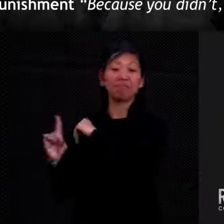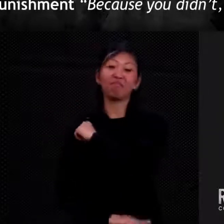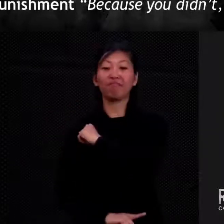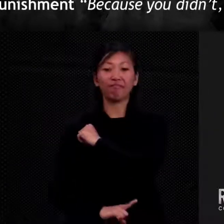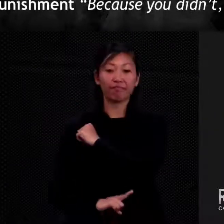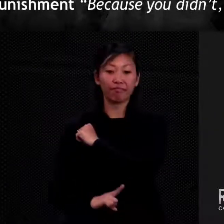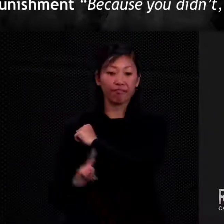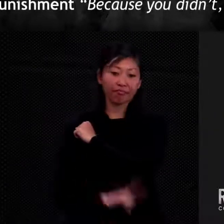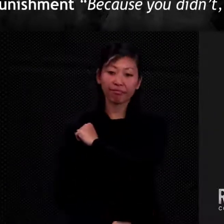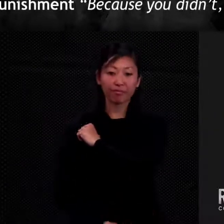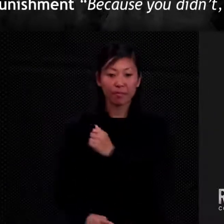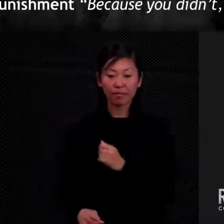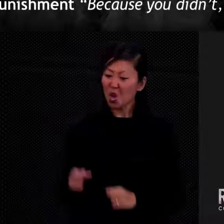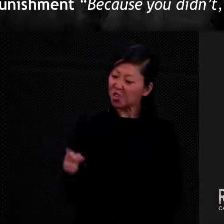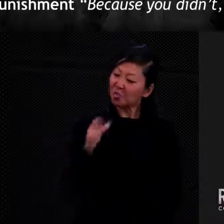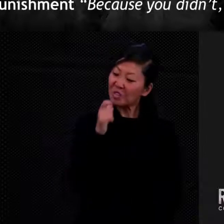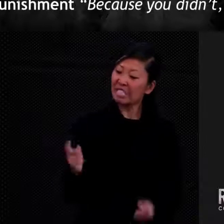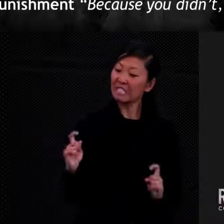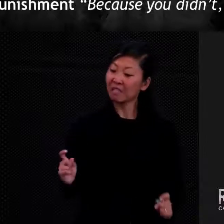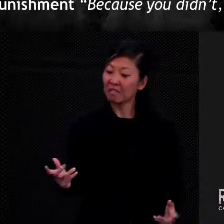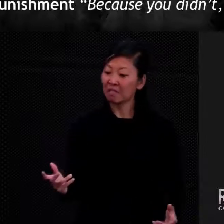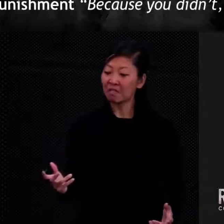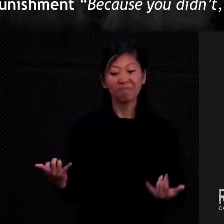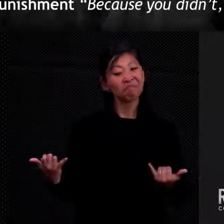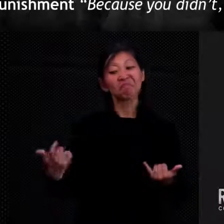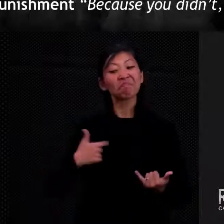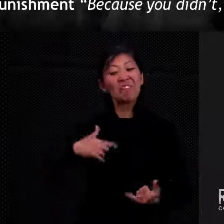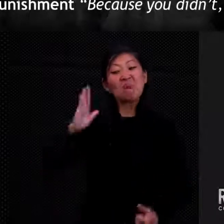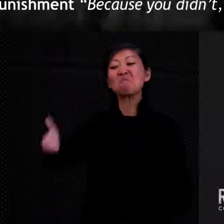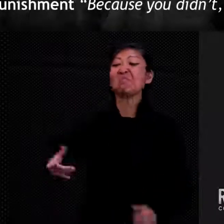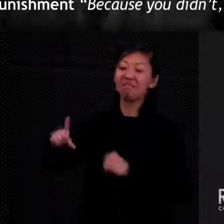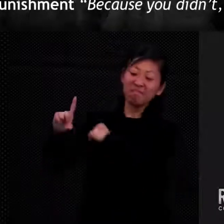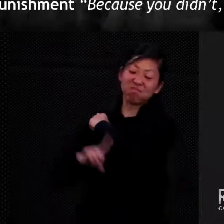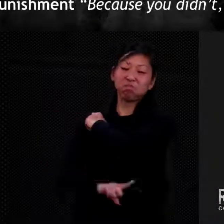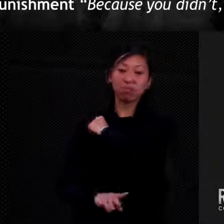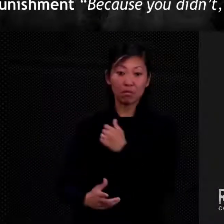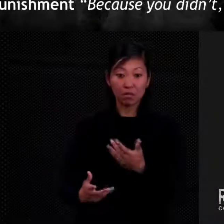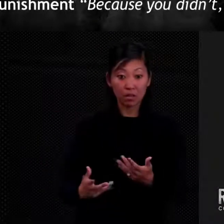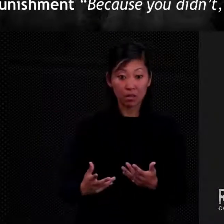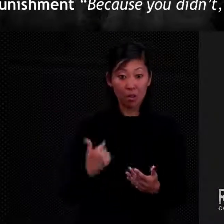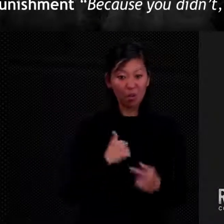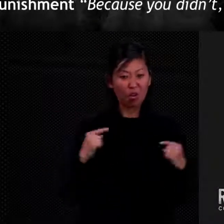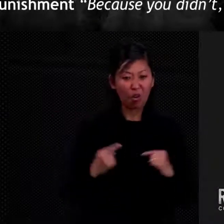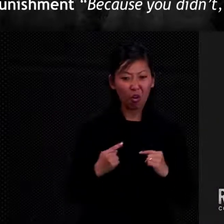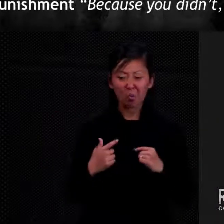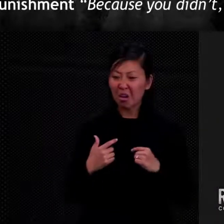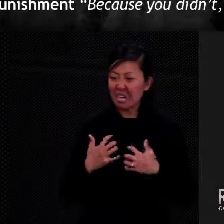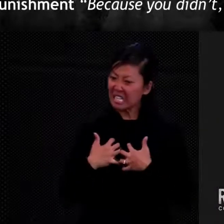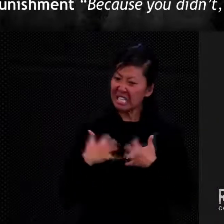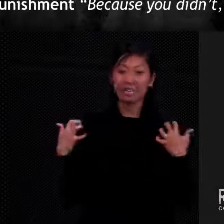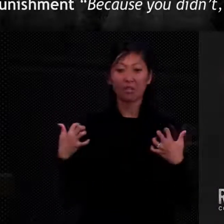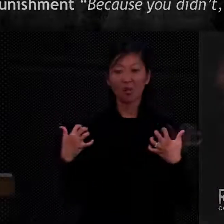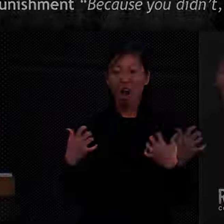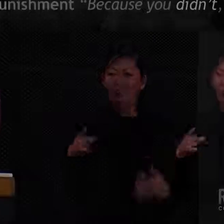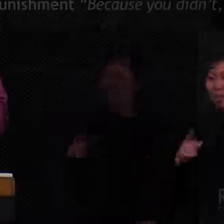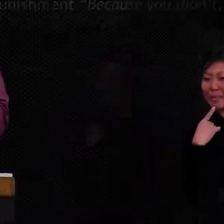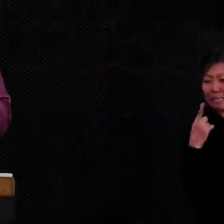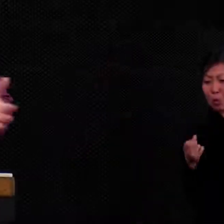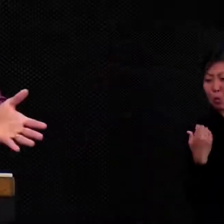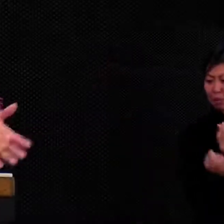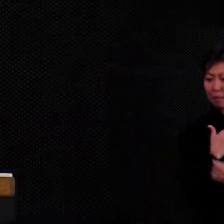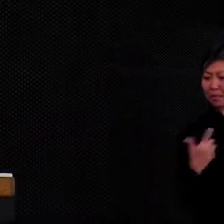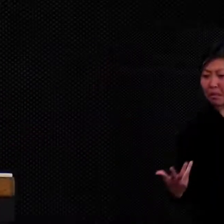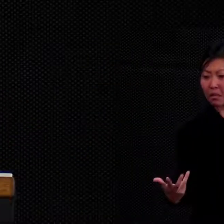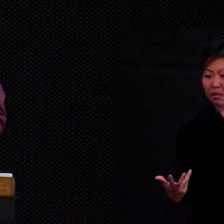punishment. Because you didn't, now I will. We're hurt and we're angry because people who say they love us